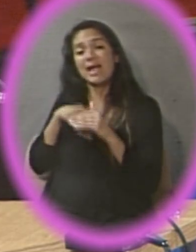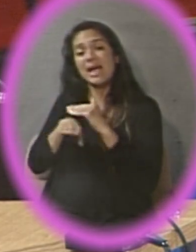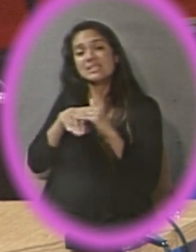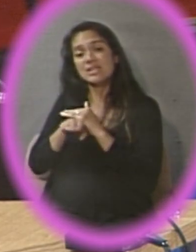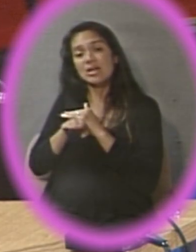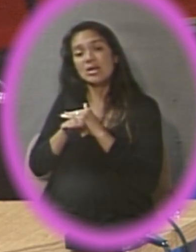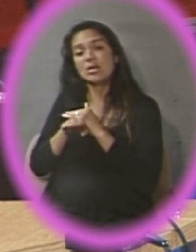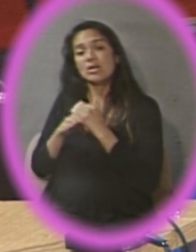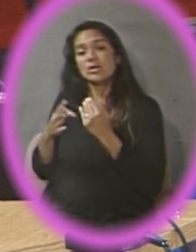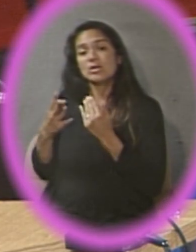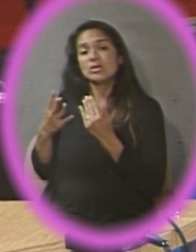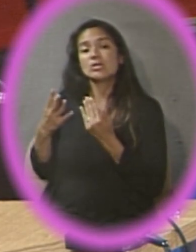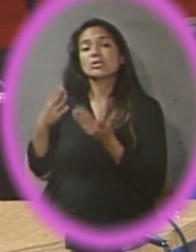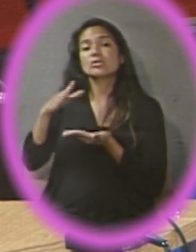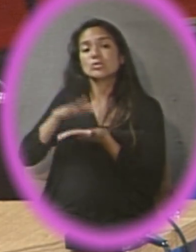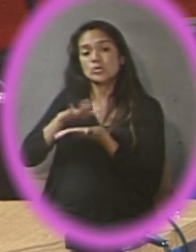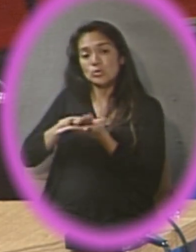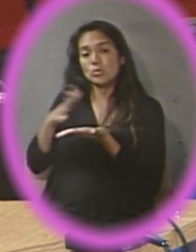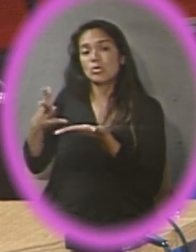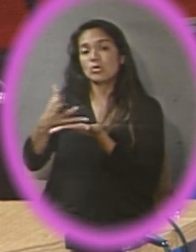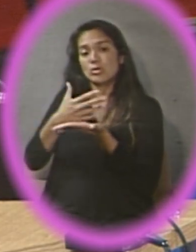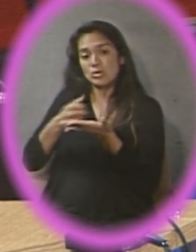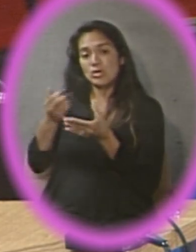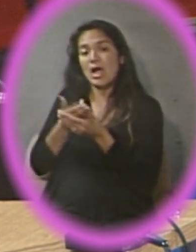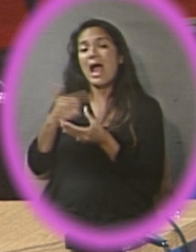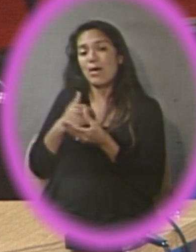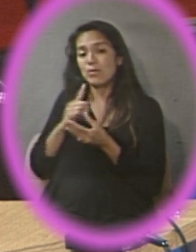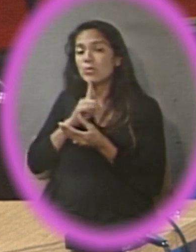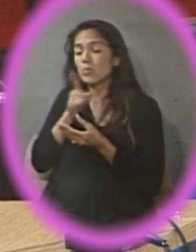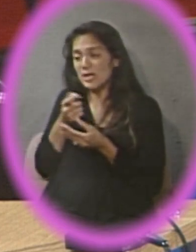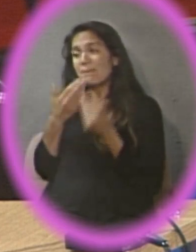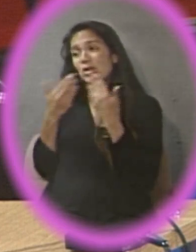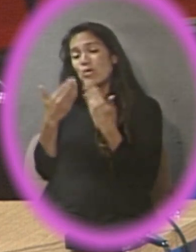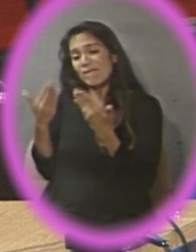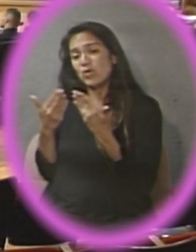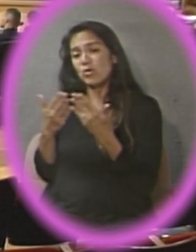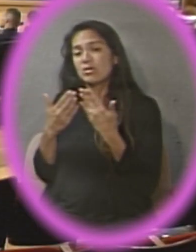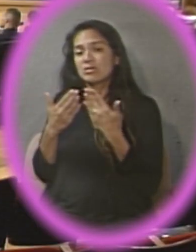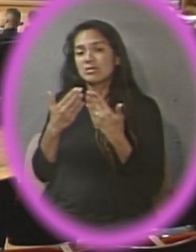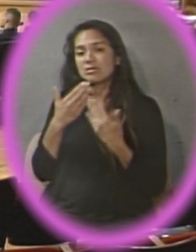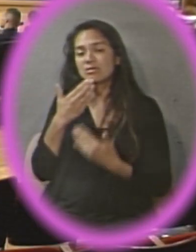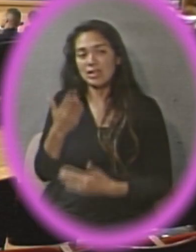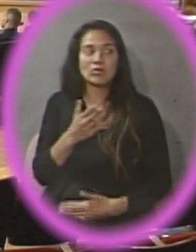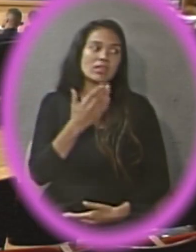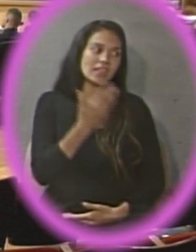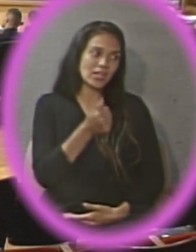student cumulative folders at my school site. I would really be grateful. Thank you. Thank you, ma'am. Thank you.